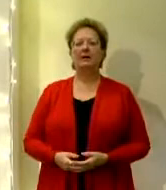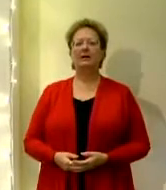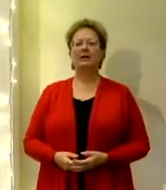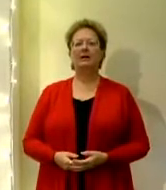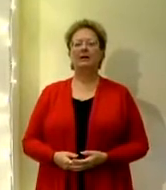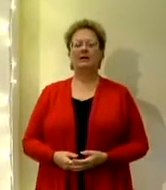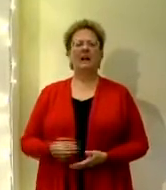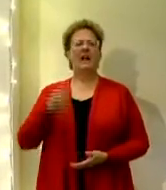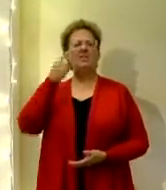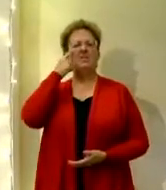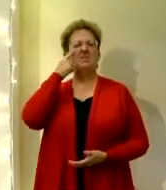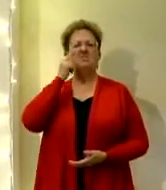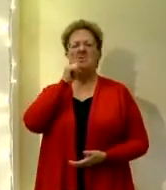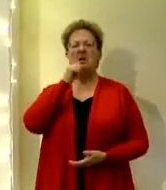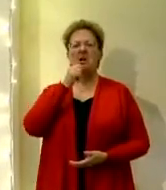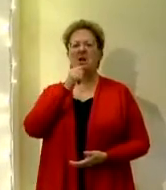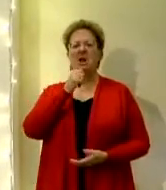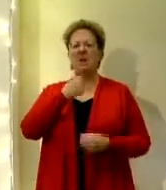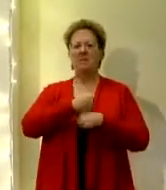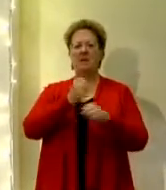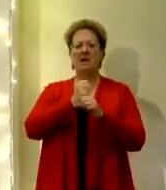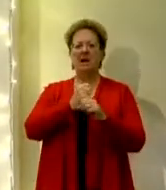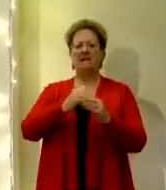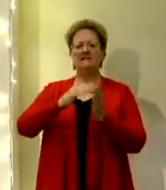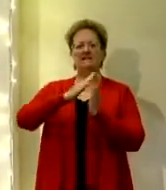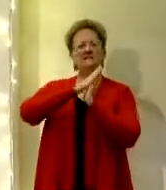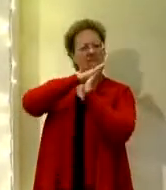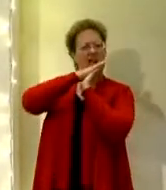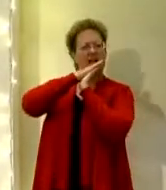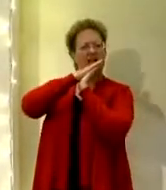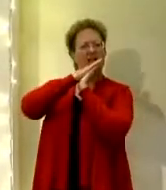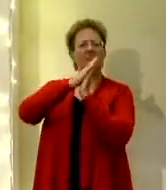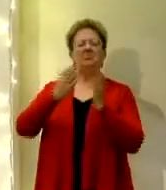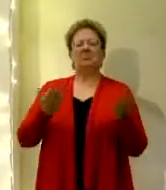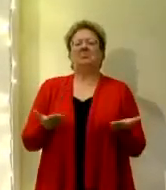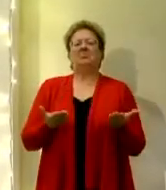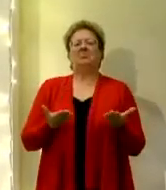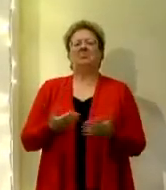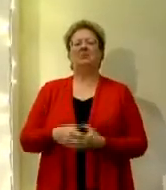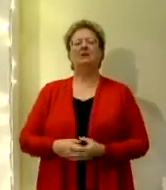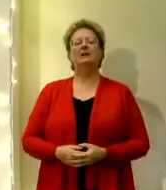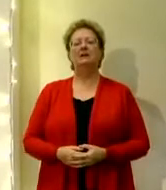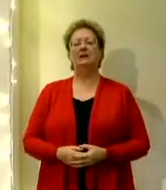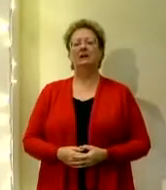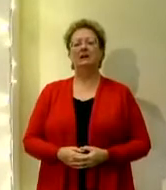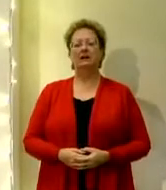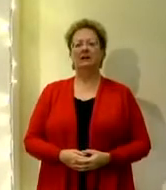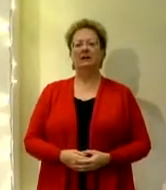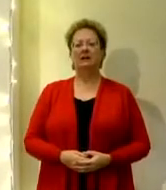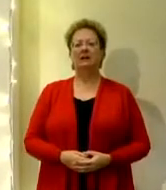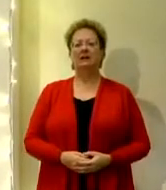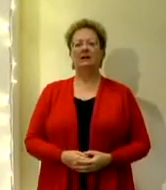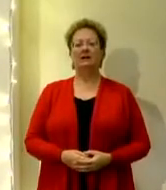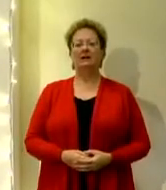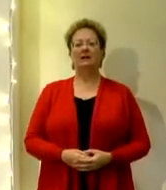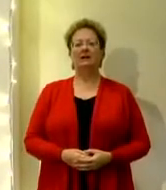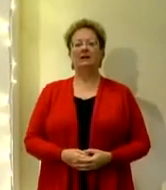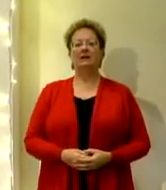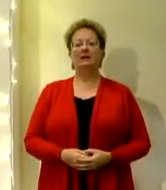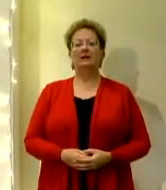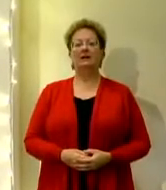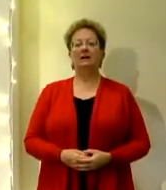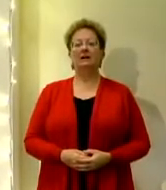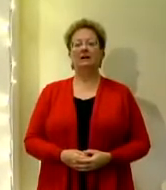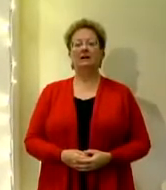butter sandwich if they knew I was in here." And I said, "Shirley, I love you in Jesus. I'll be